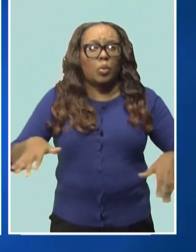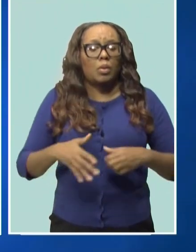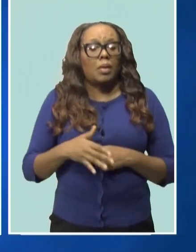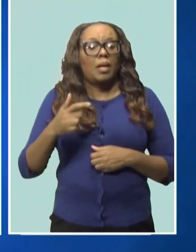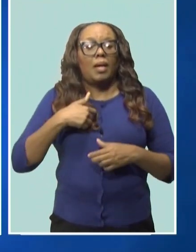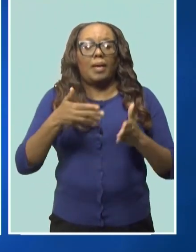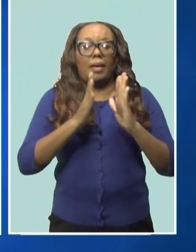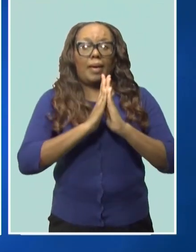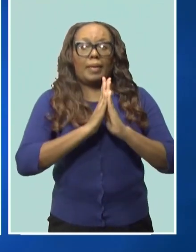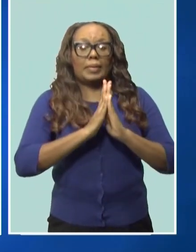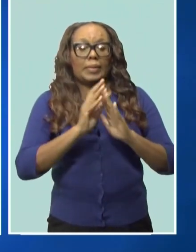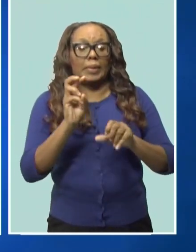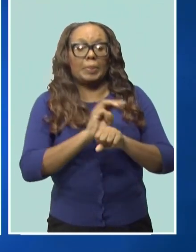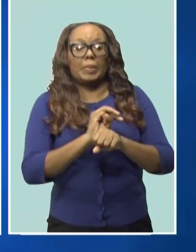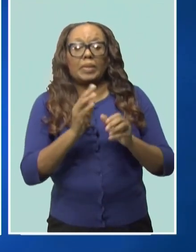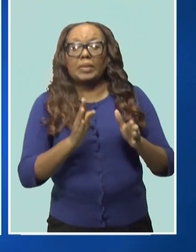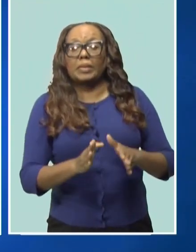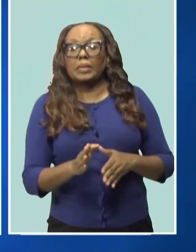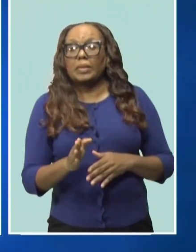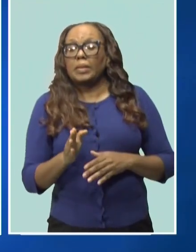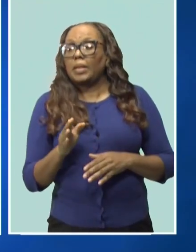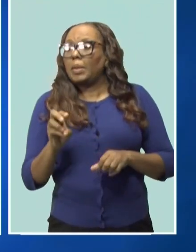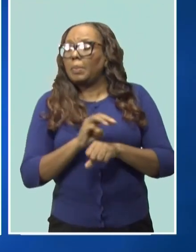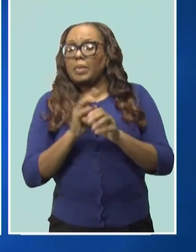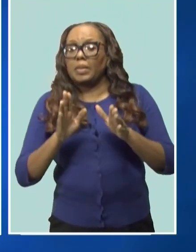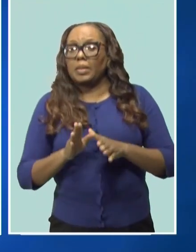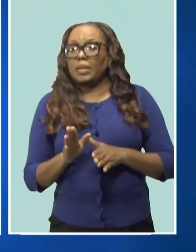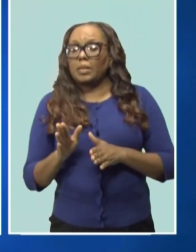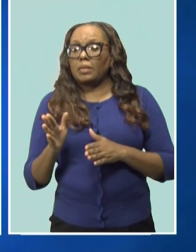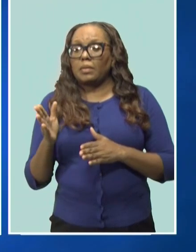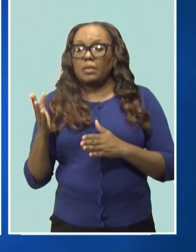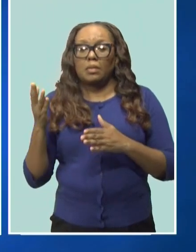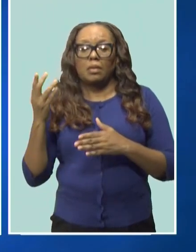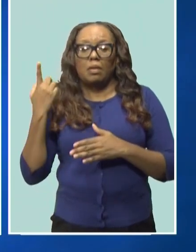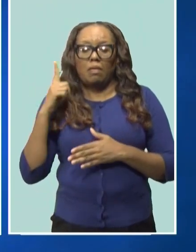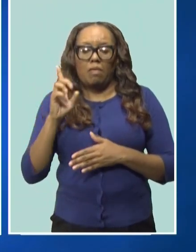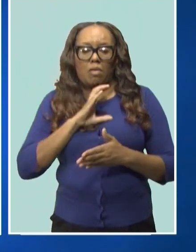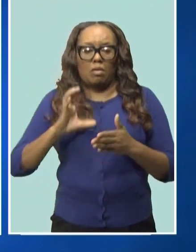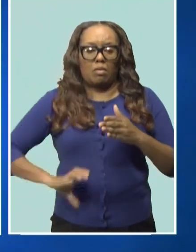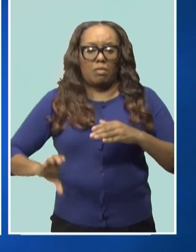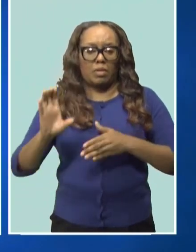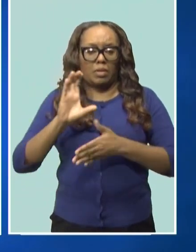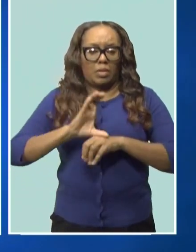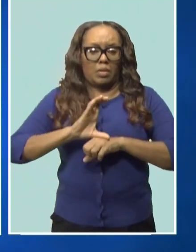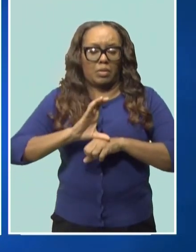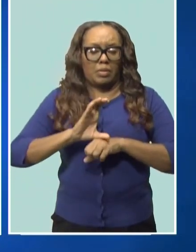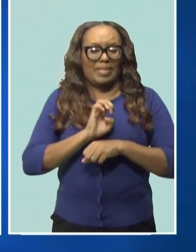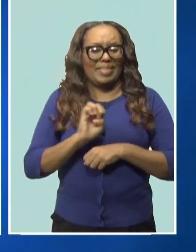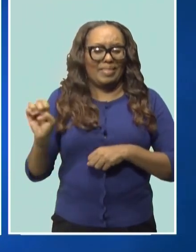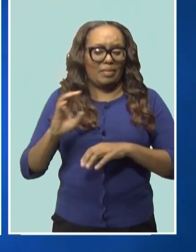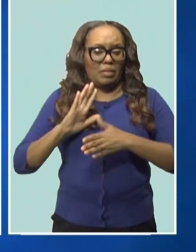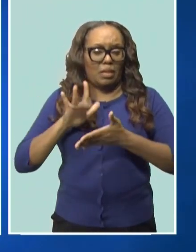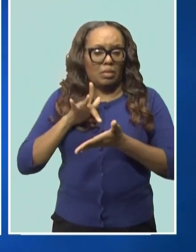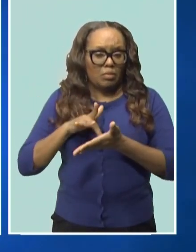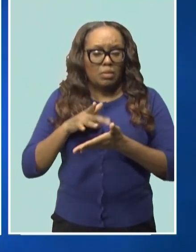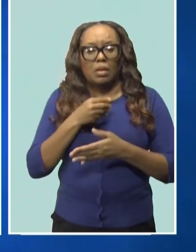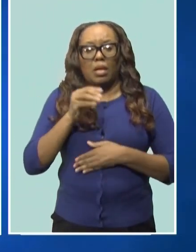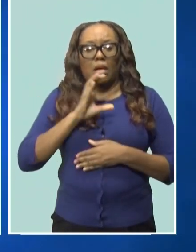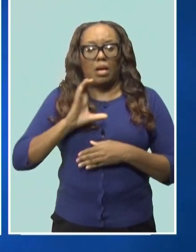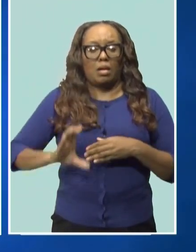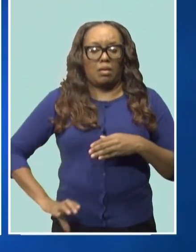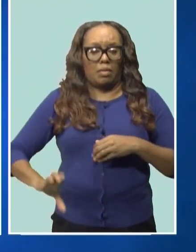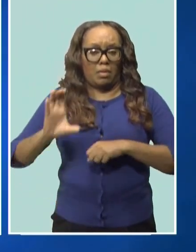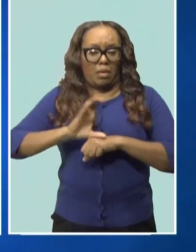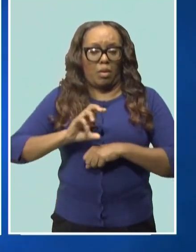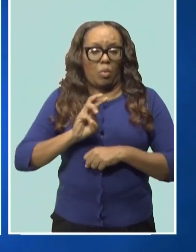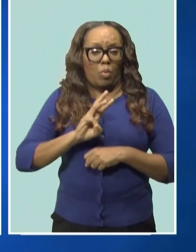of Finance, member for Christchurch East Central, and the member for Christchurch West to be able